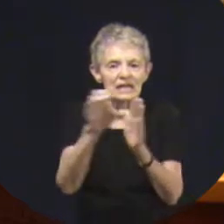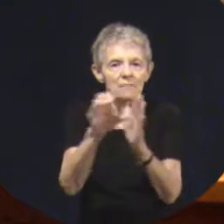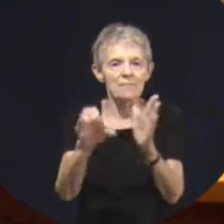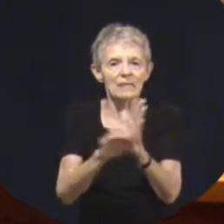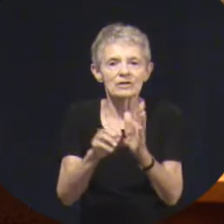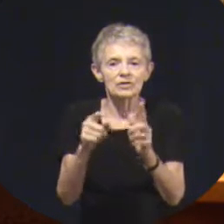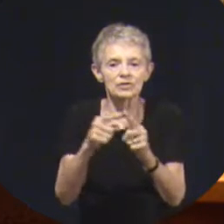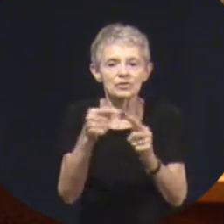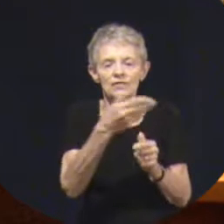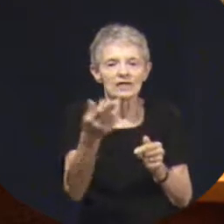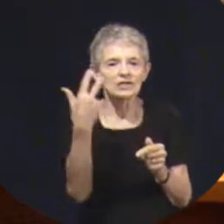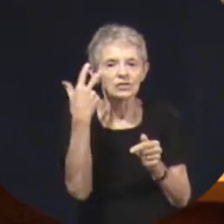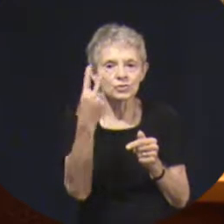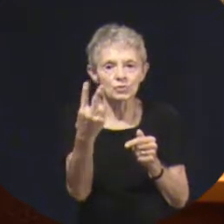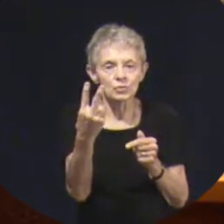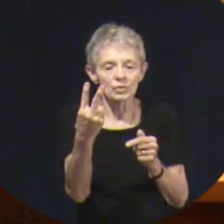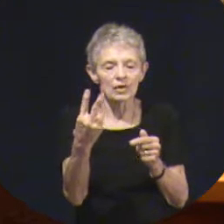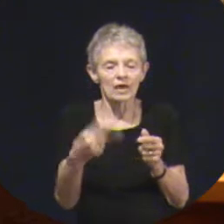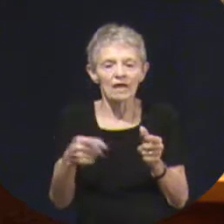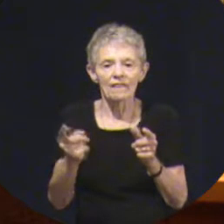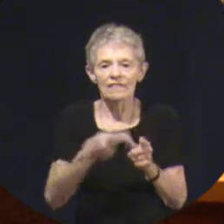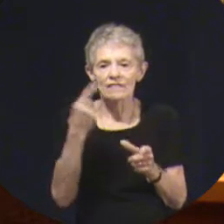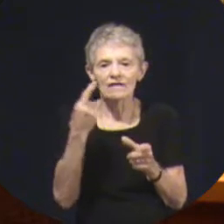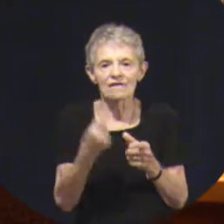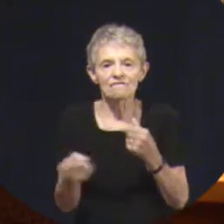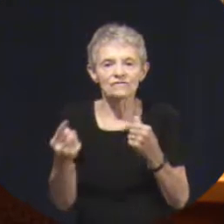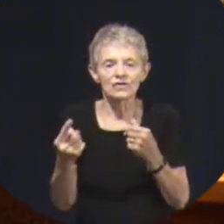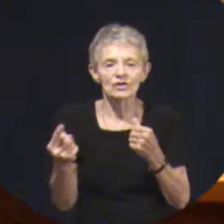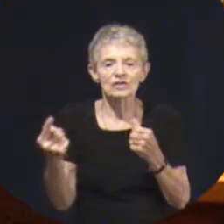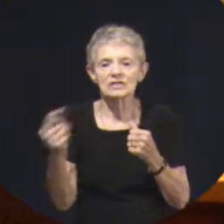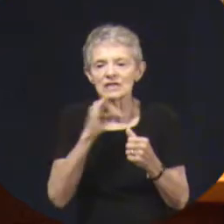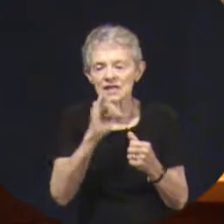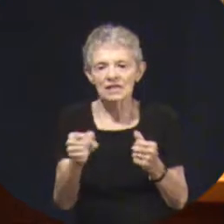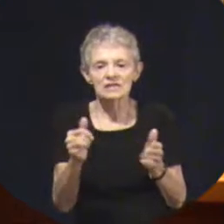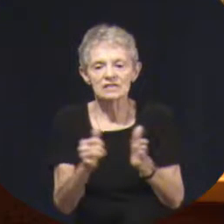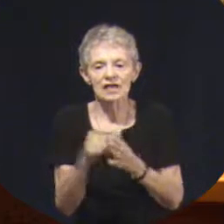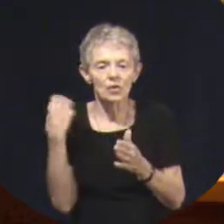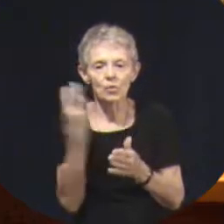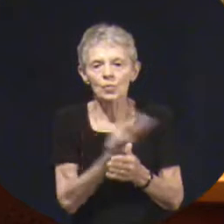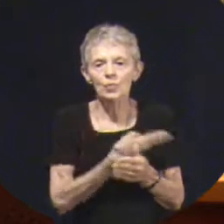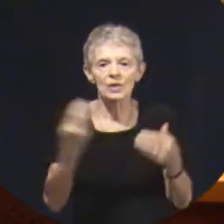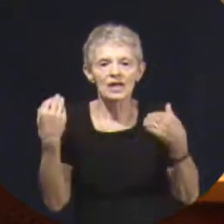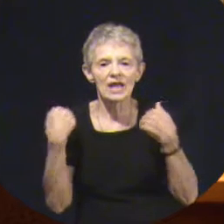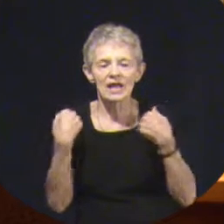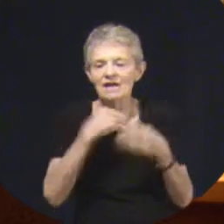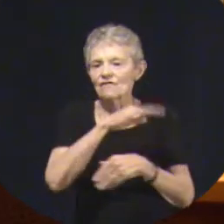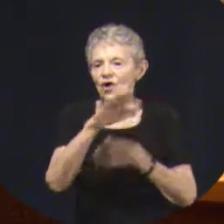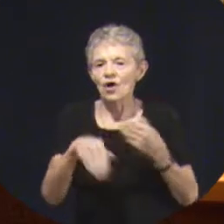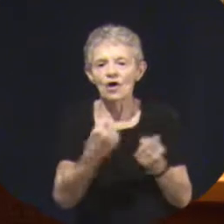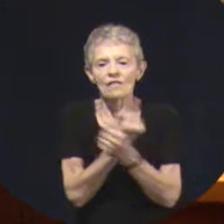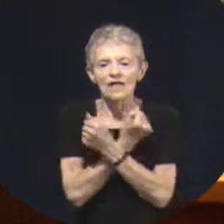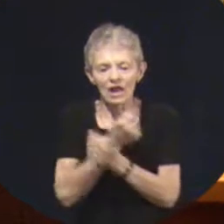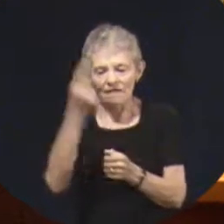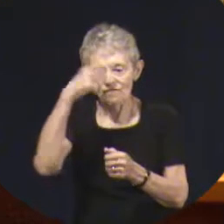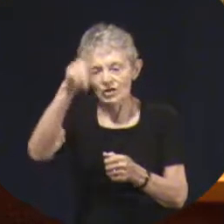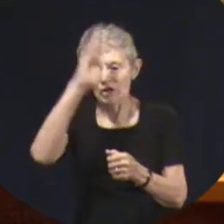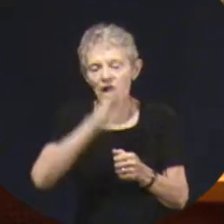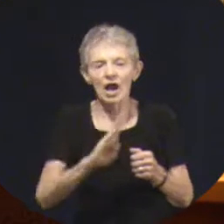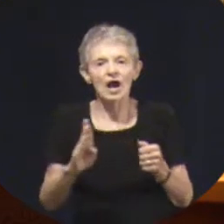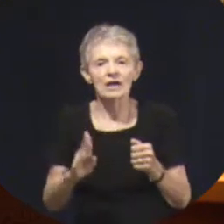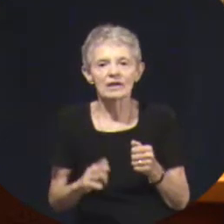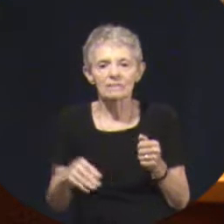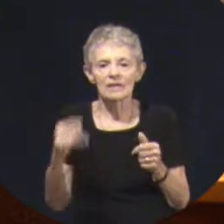commandments spell out the love of God, that we have no other God before God, that we keep holy his day and his name. And the last